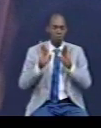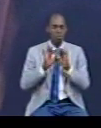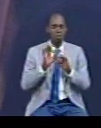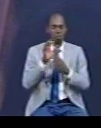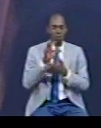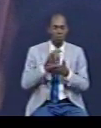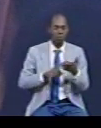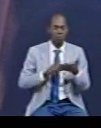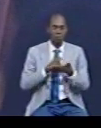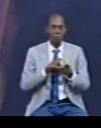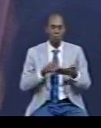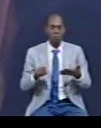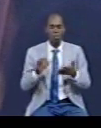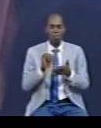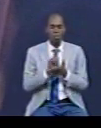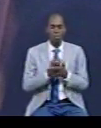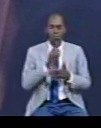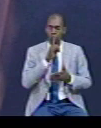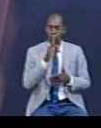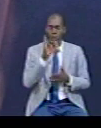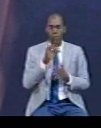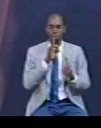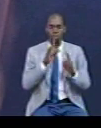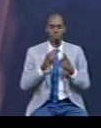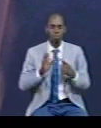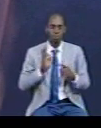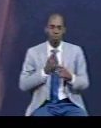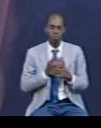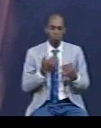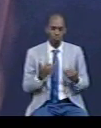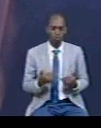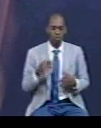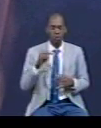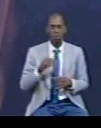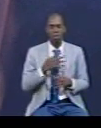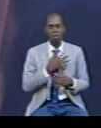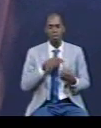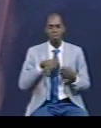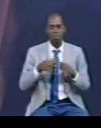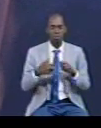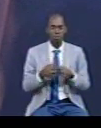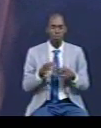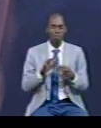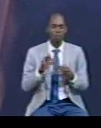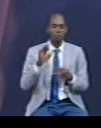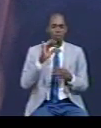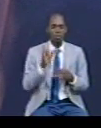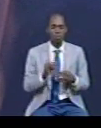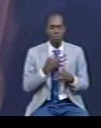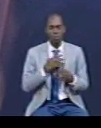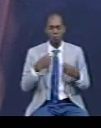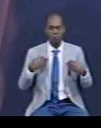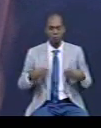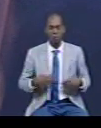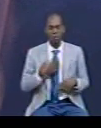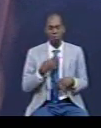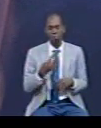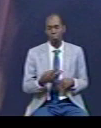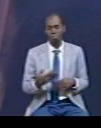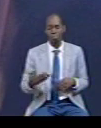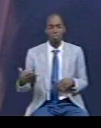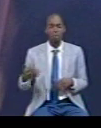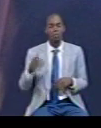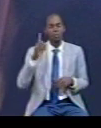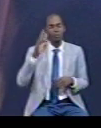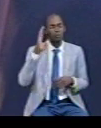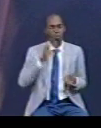that really speak to our present needs and problems, spiritually and physically and materially, you